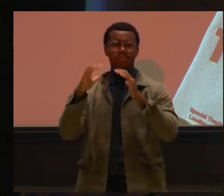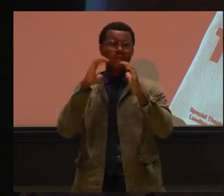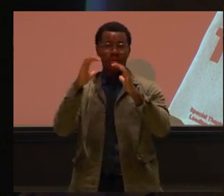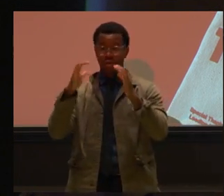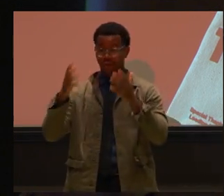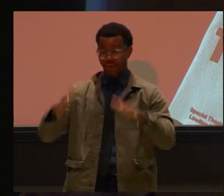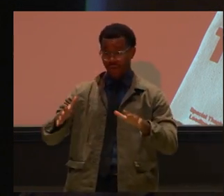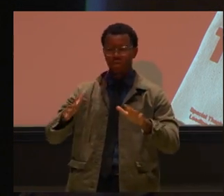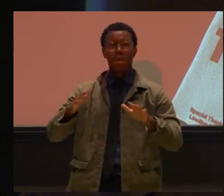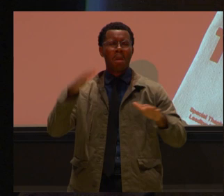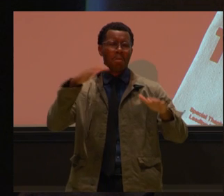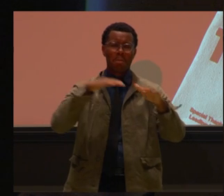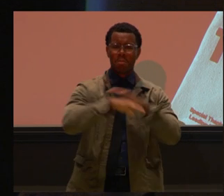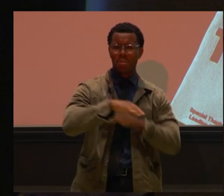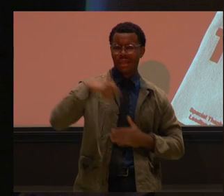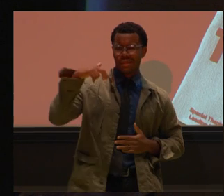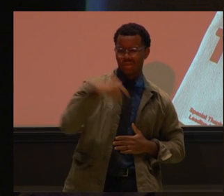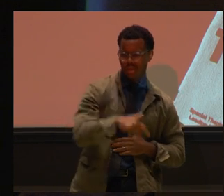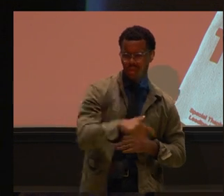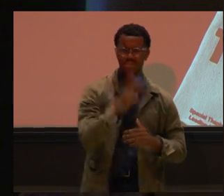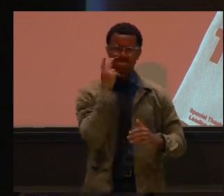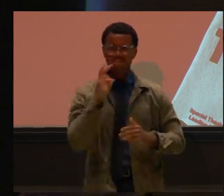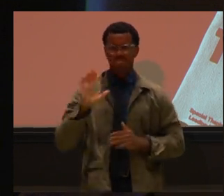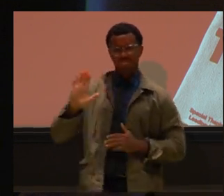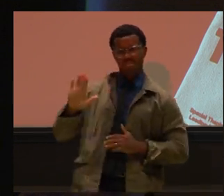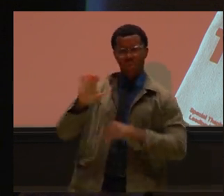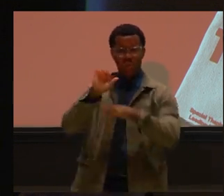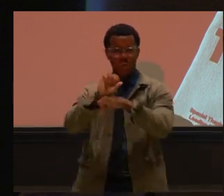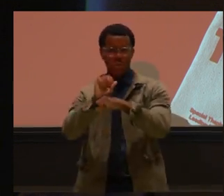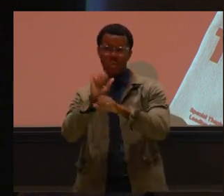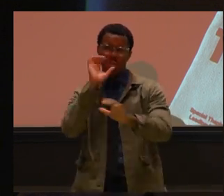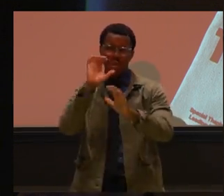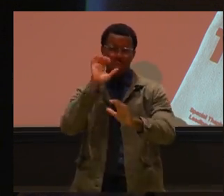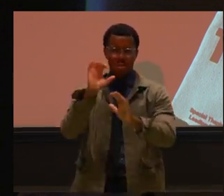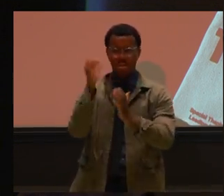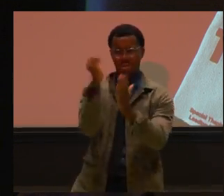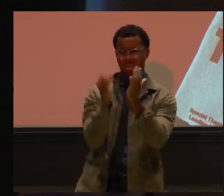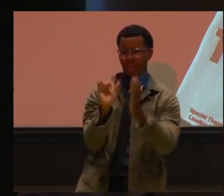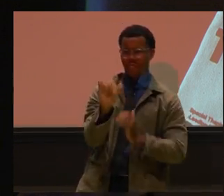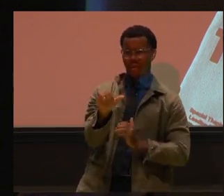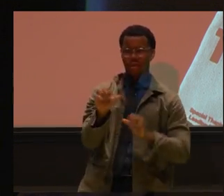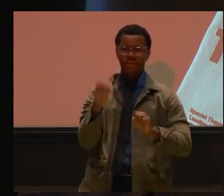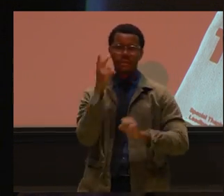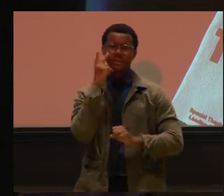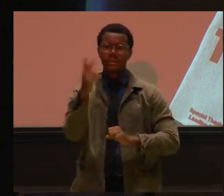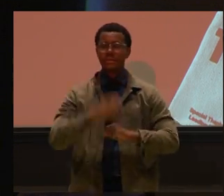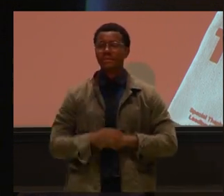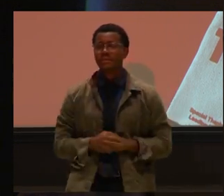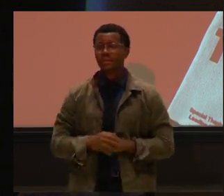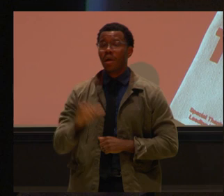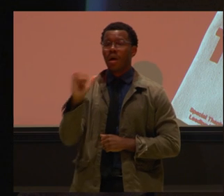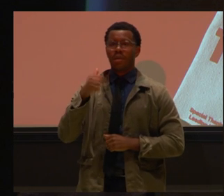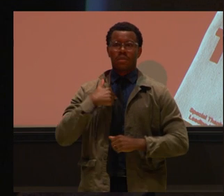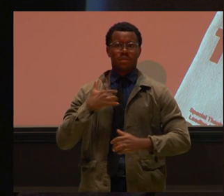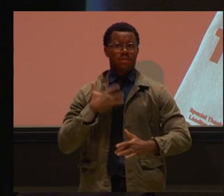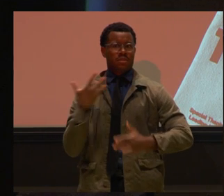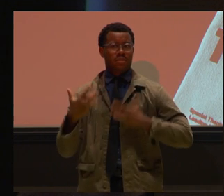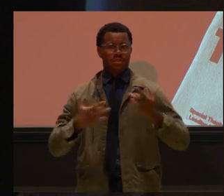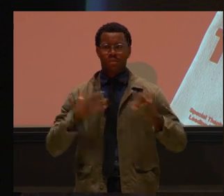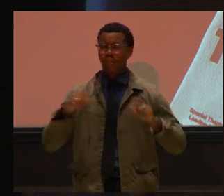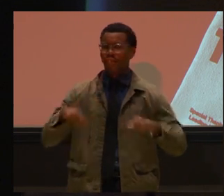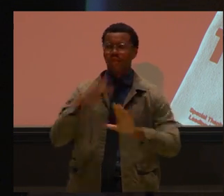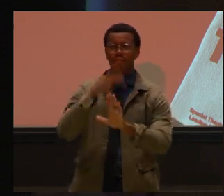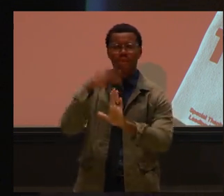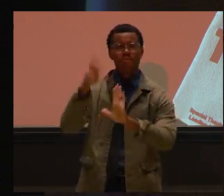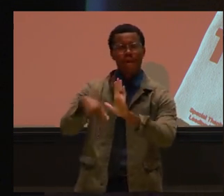the show and see Quinn's work. I'm also just so elated that this program marks